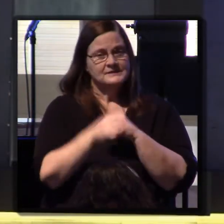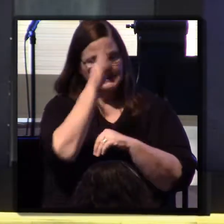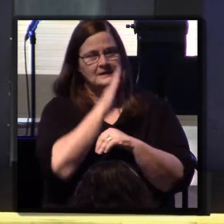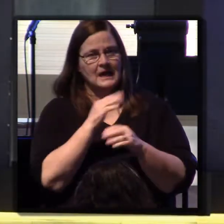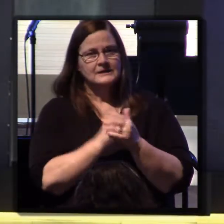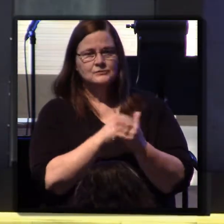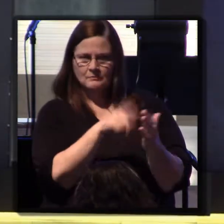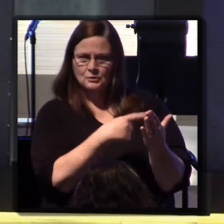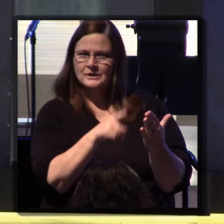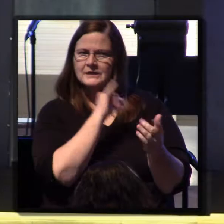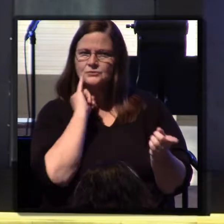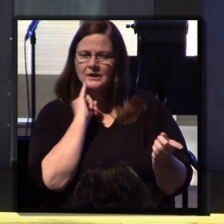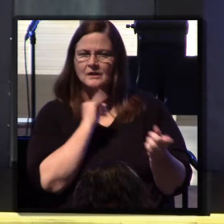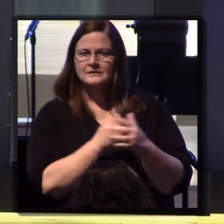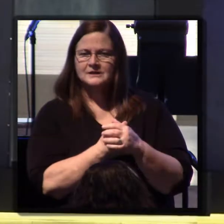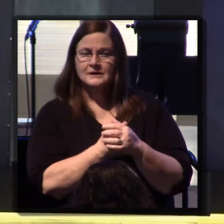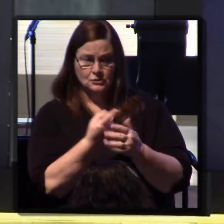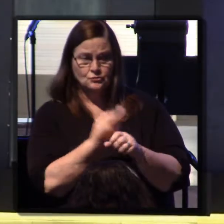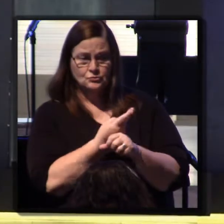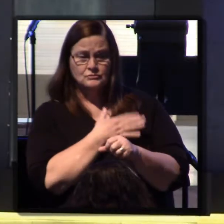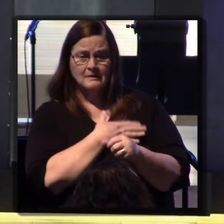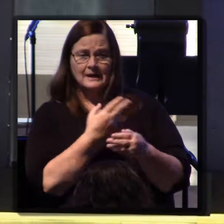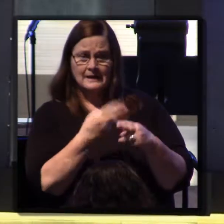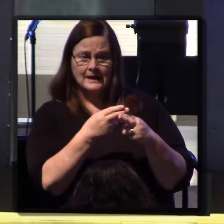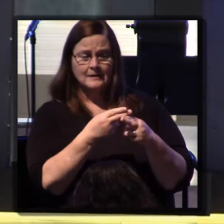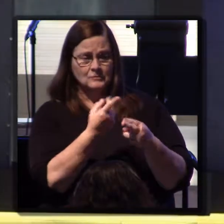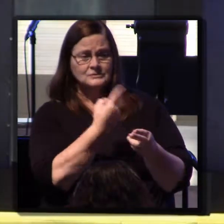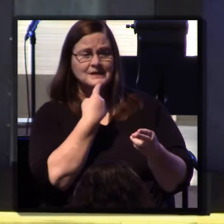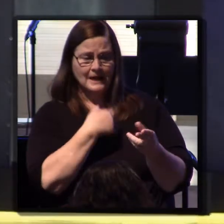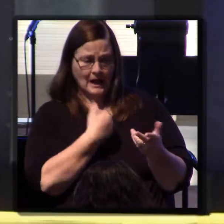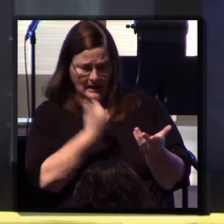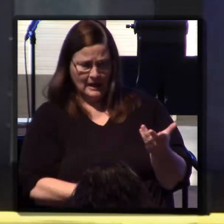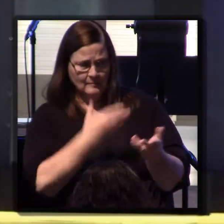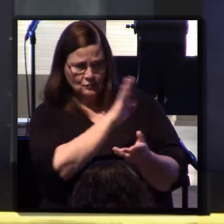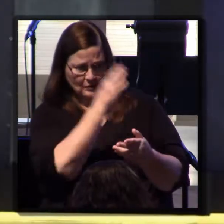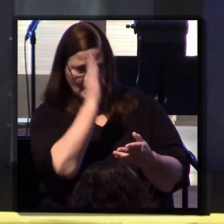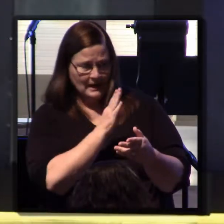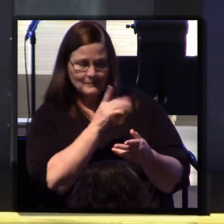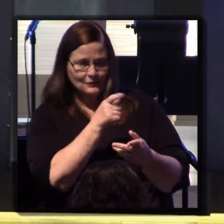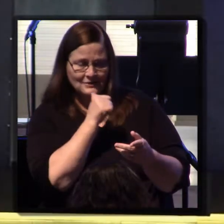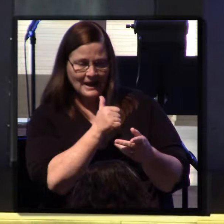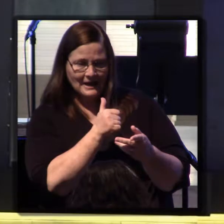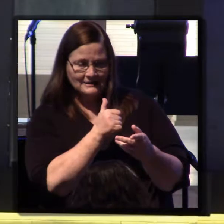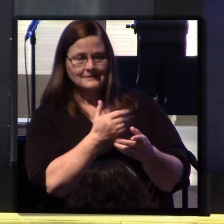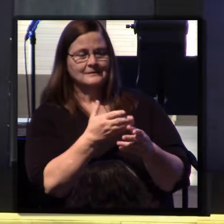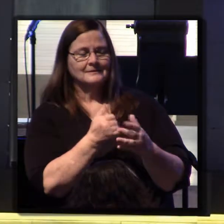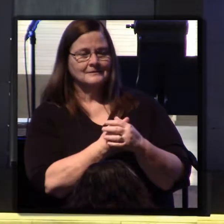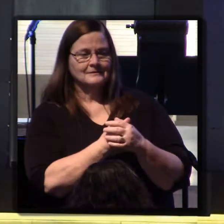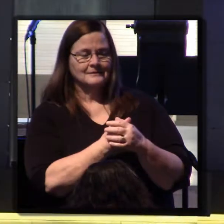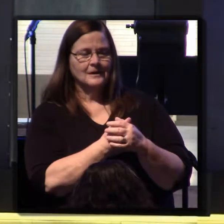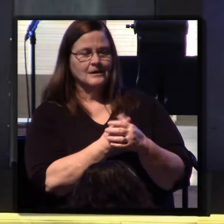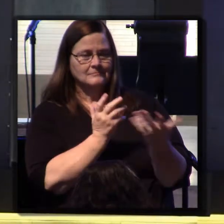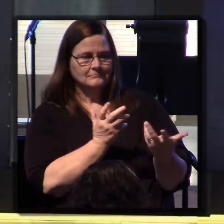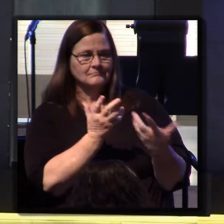his name. I declare," and so basically God is rebuking Israel. He's saying, look, you use my name, you claim me as your God,